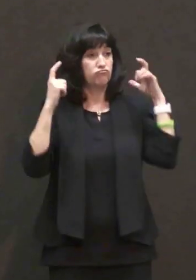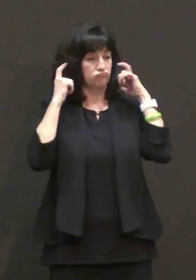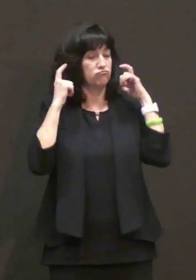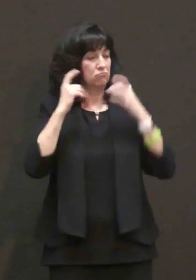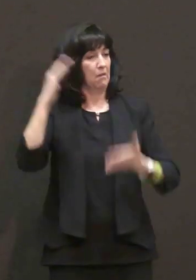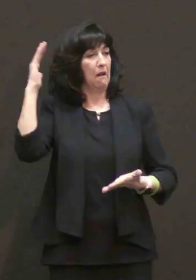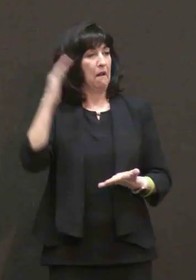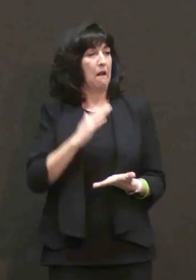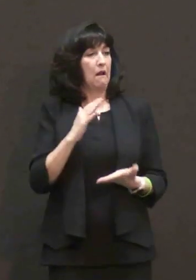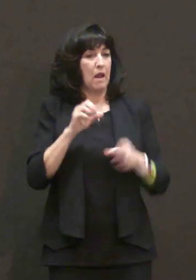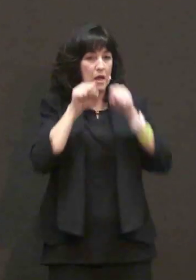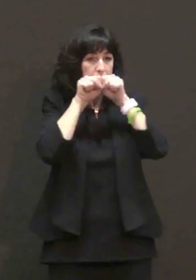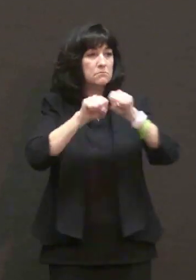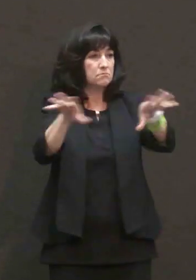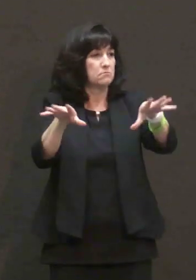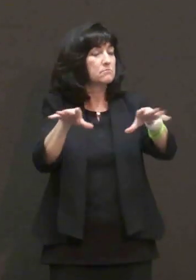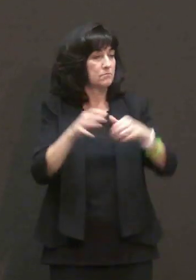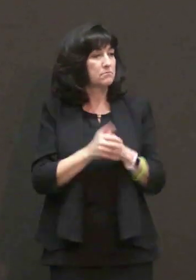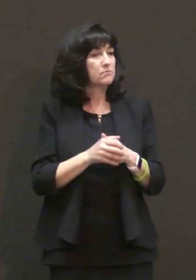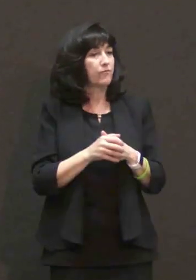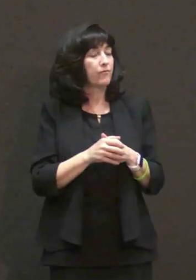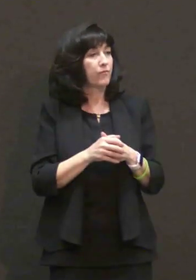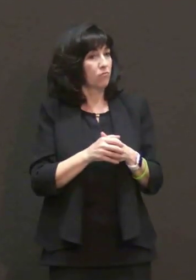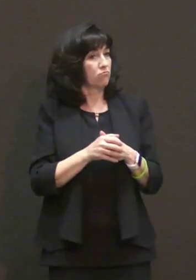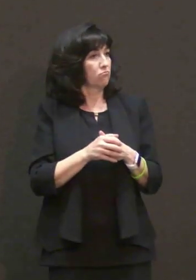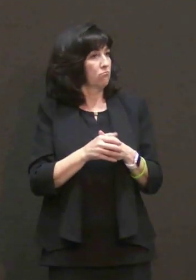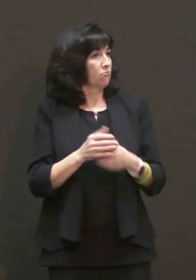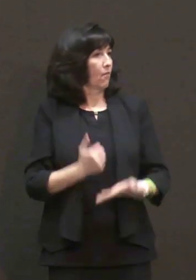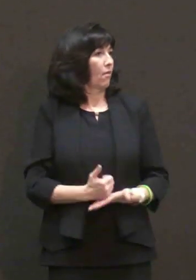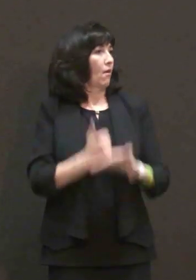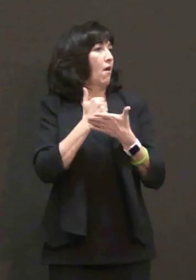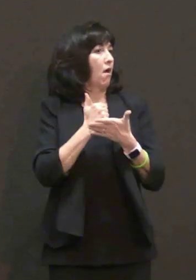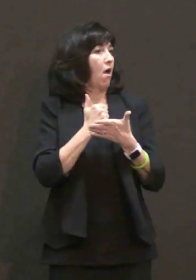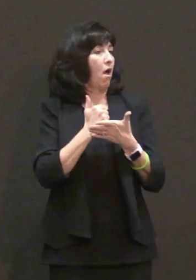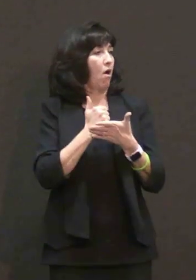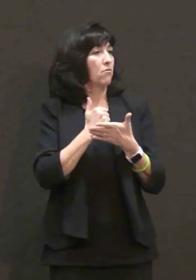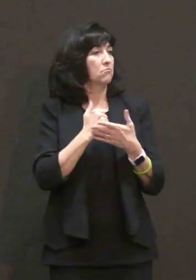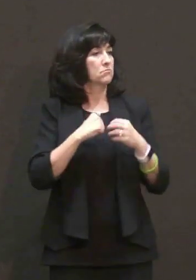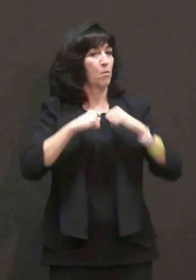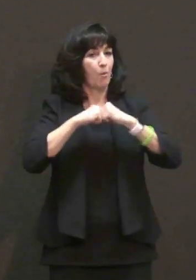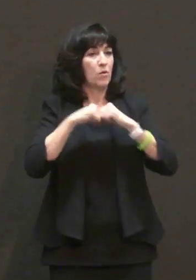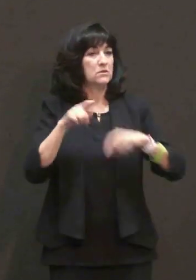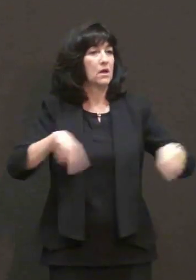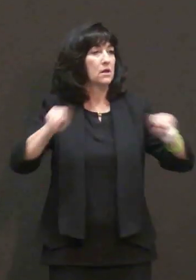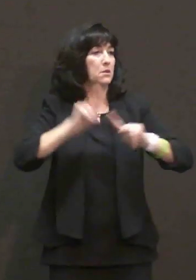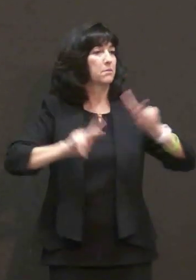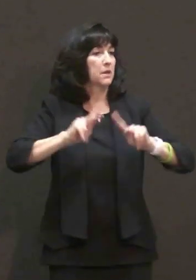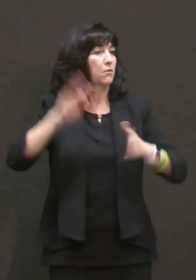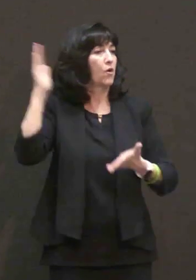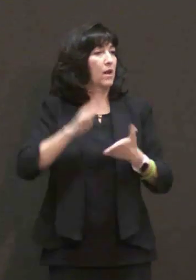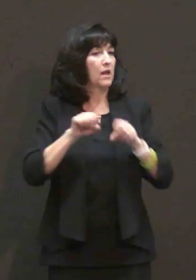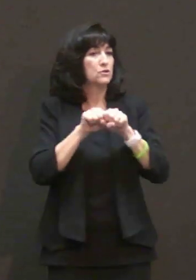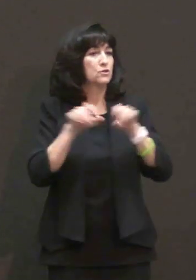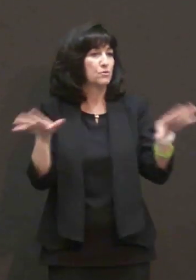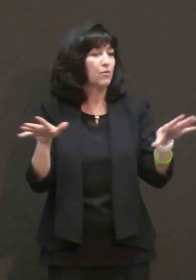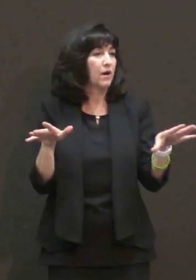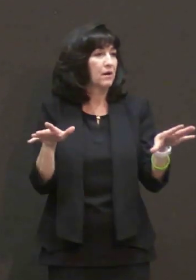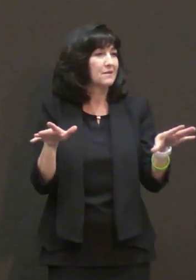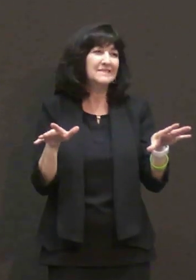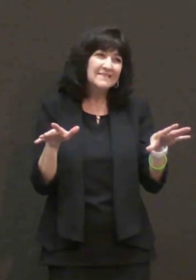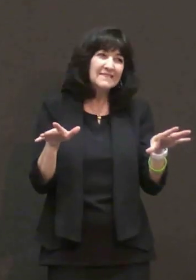it's been recommended as an extra measure to help protect the spread. But you got to be careful with it, right? And that's why we're